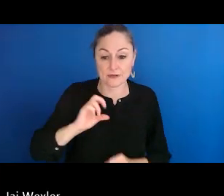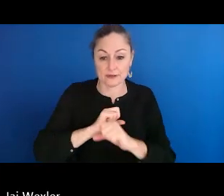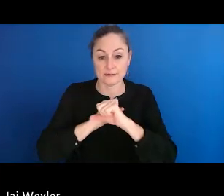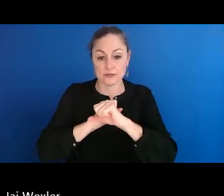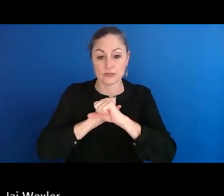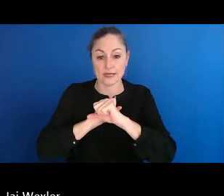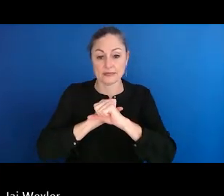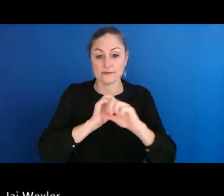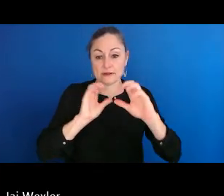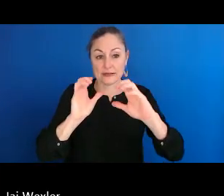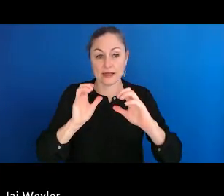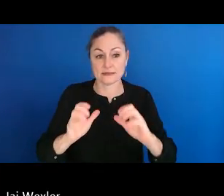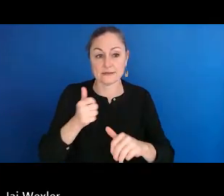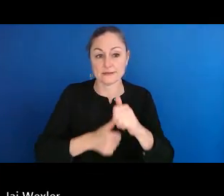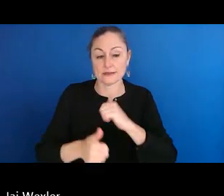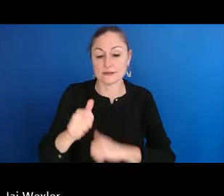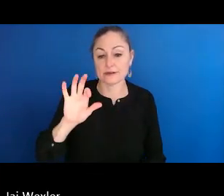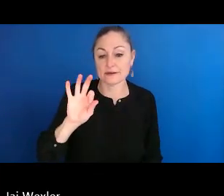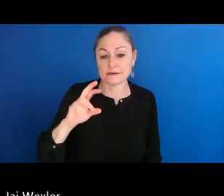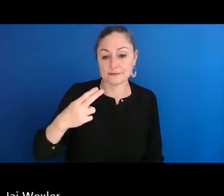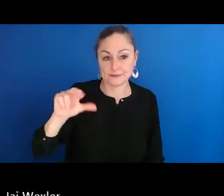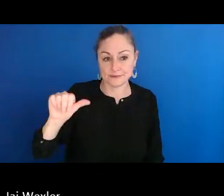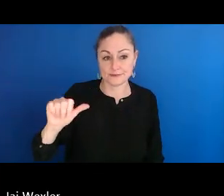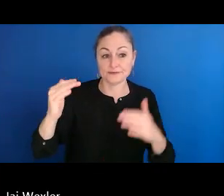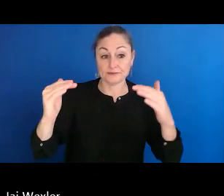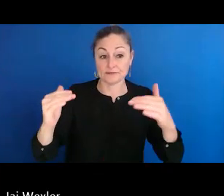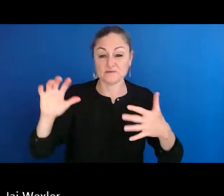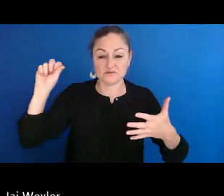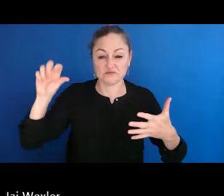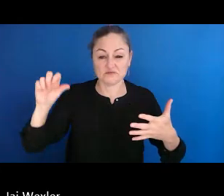Fair Housing Act. So there's race, there's color,